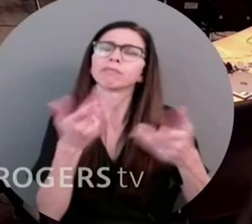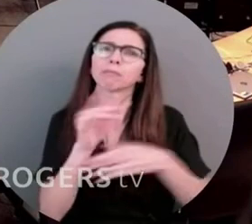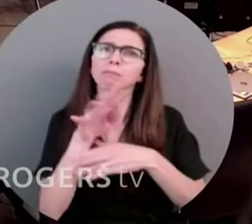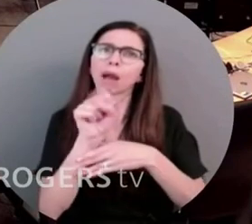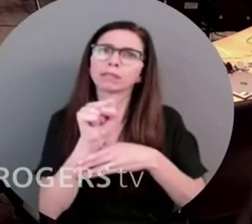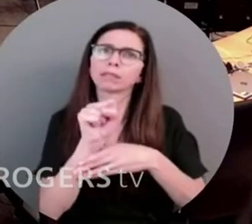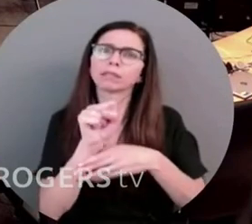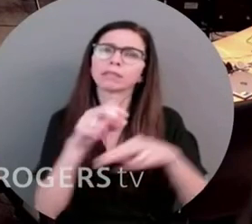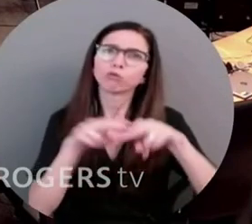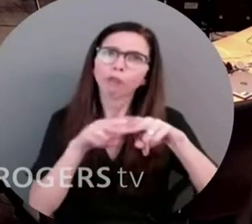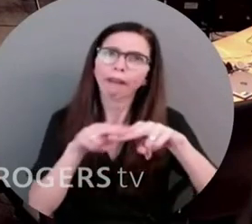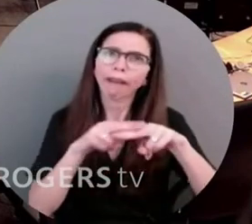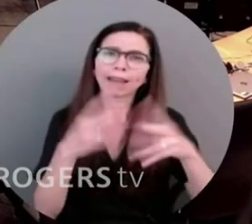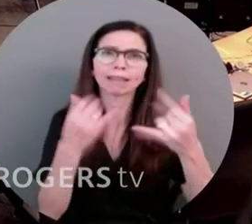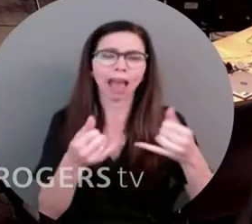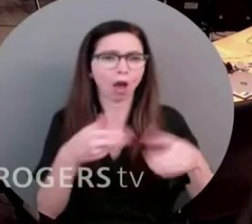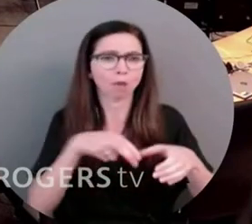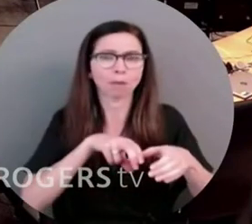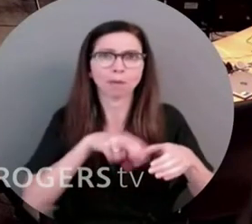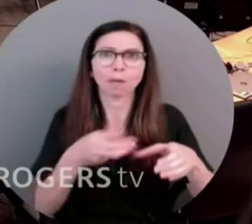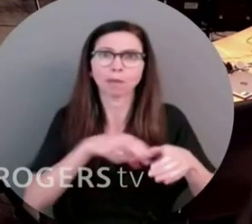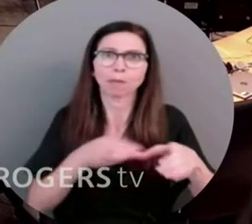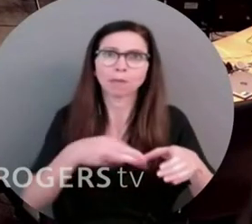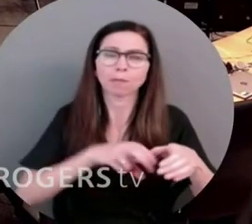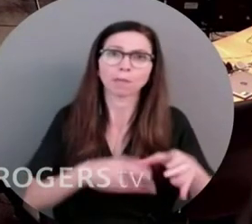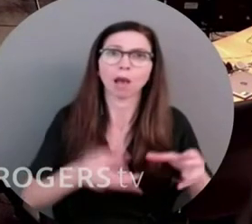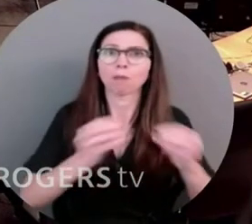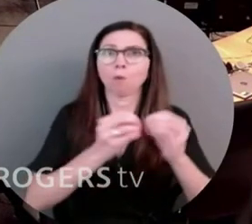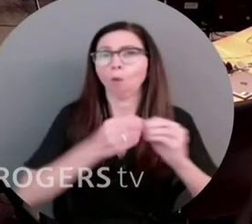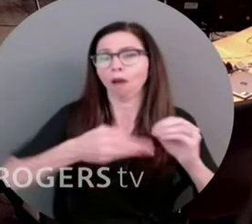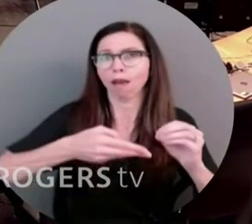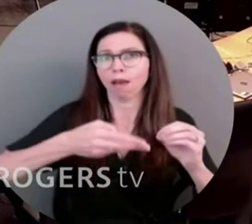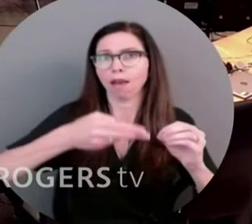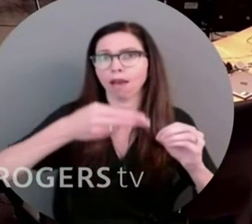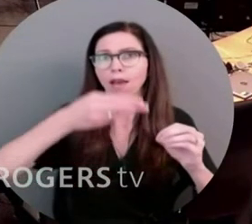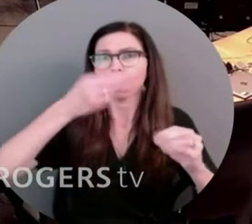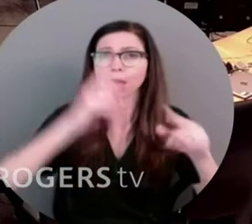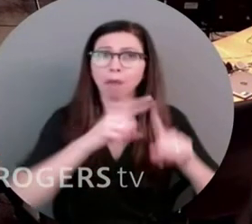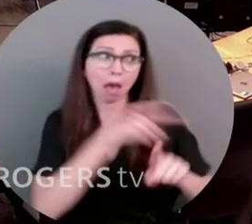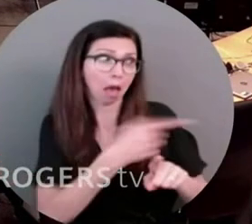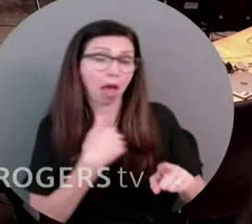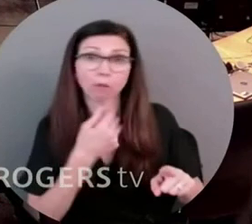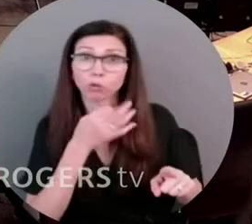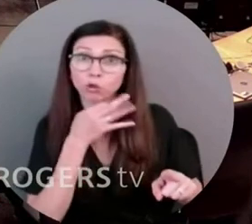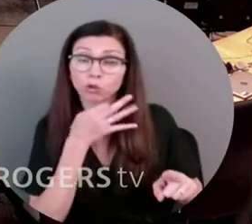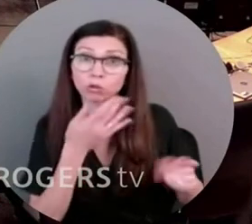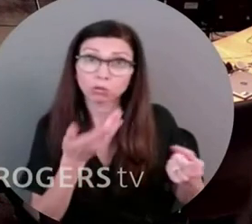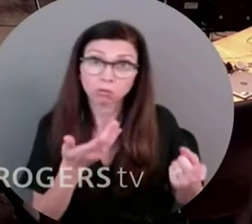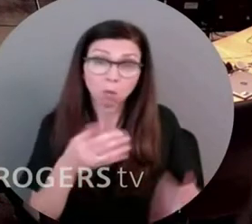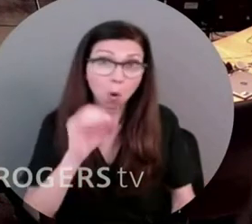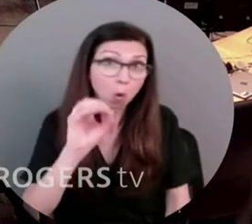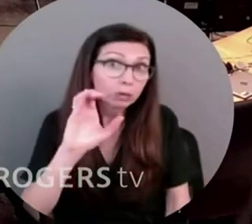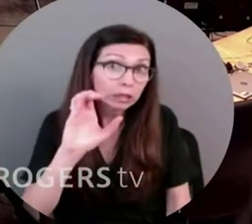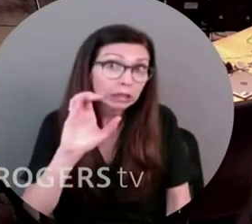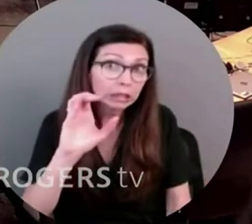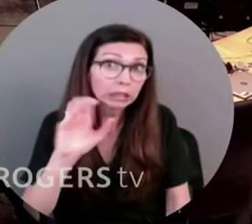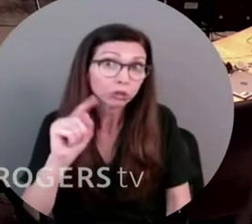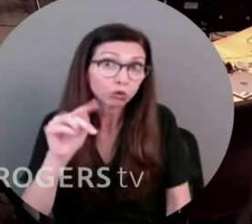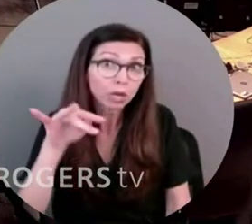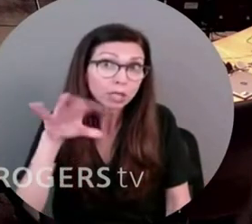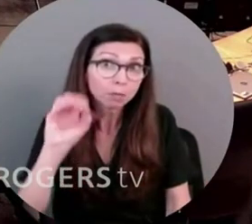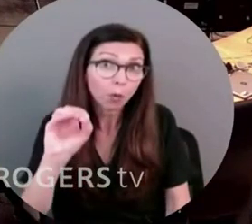to be a presentation on Monday to the Transit Commission, but is OC Transpo, or does OC Transpo have buses available to